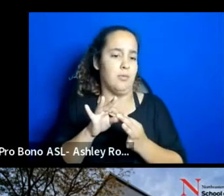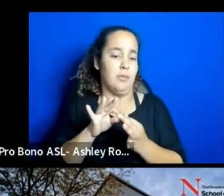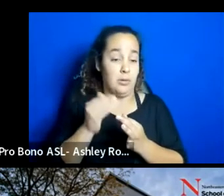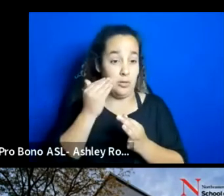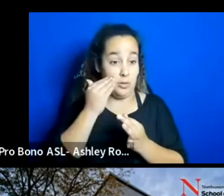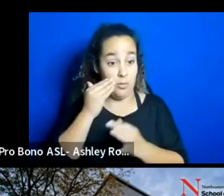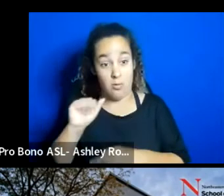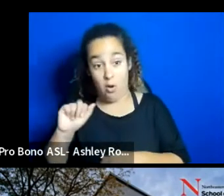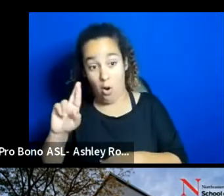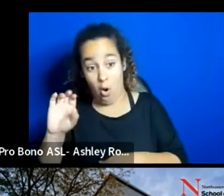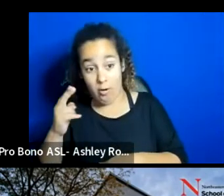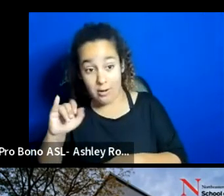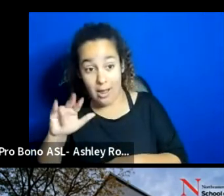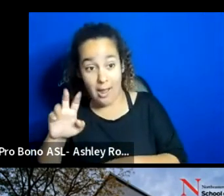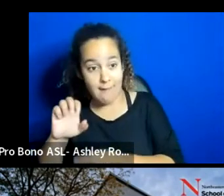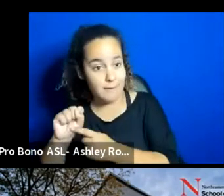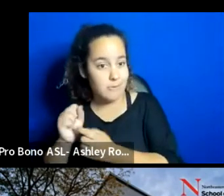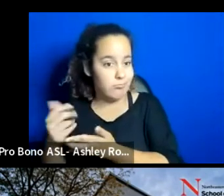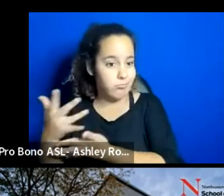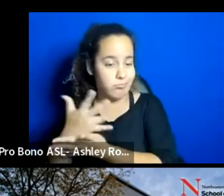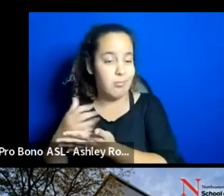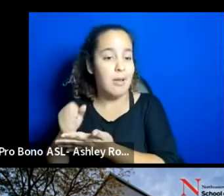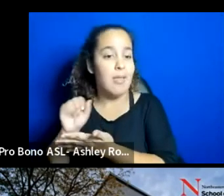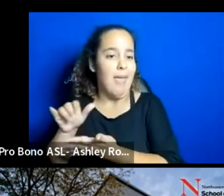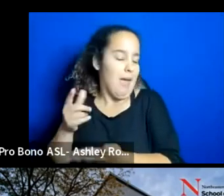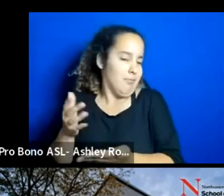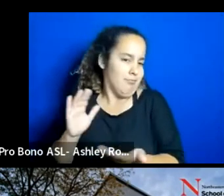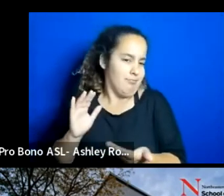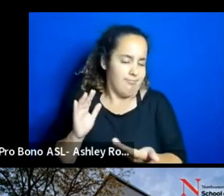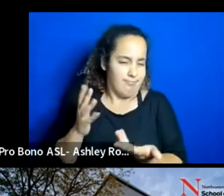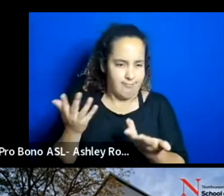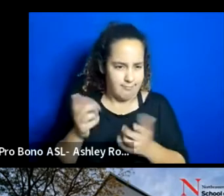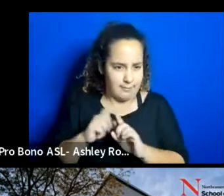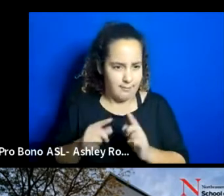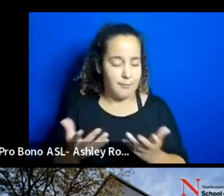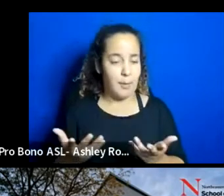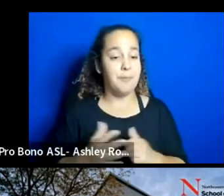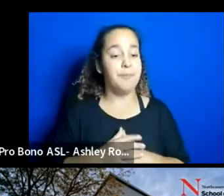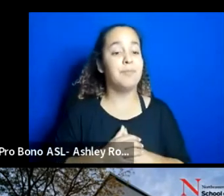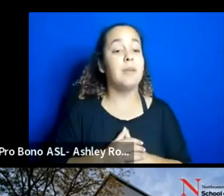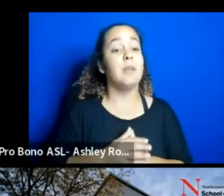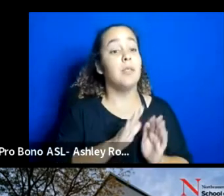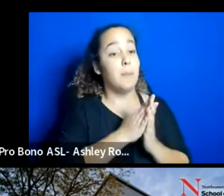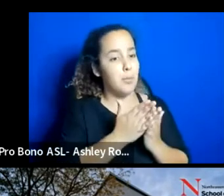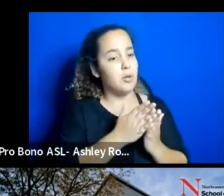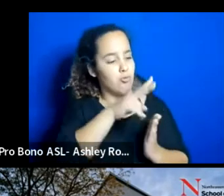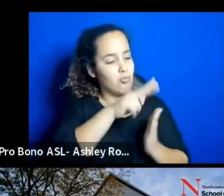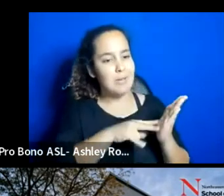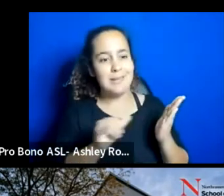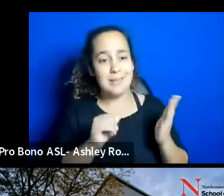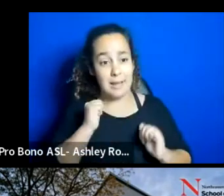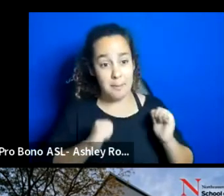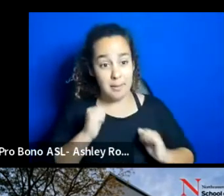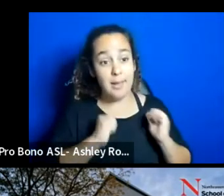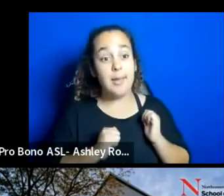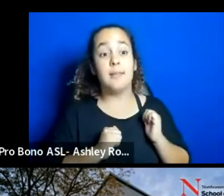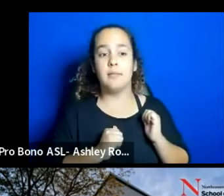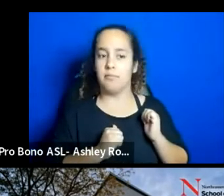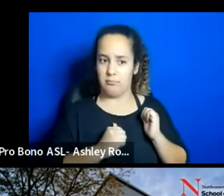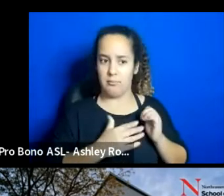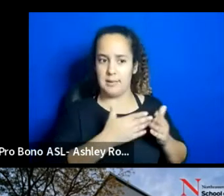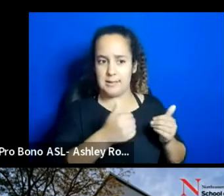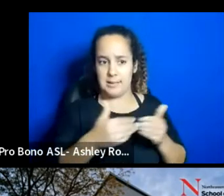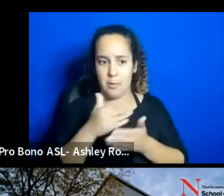archive? Even if unintended, the irony is that the book reads like a play divided in different parts. It is a